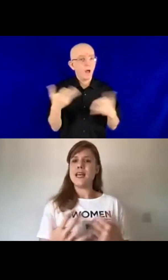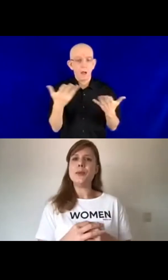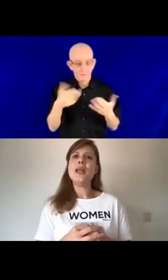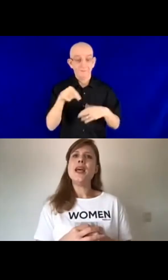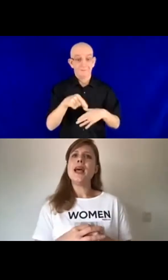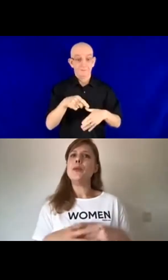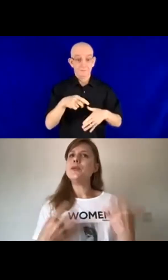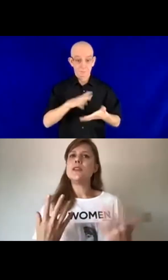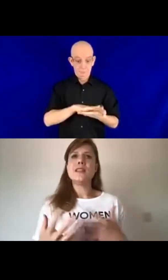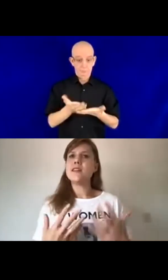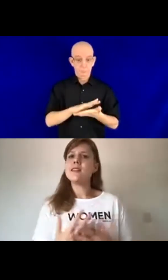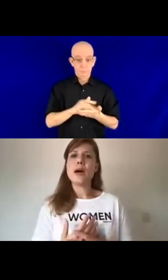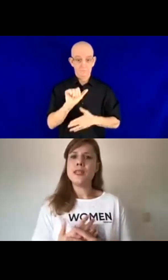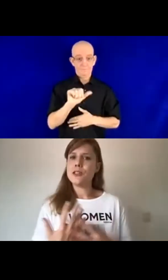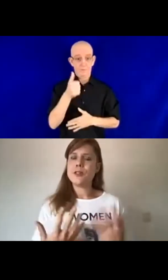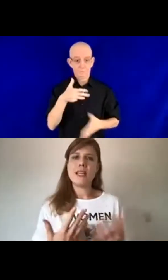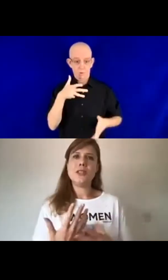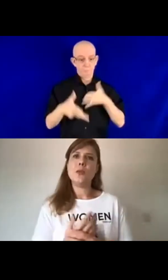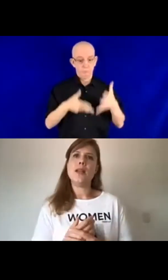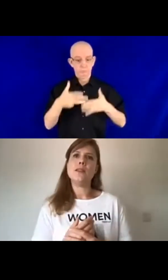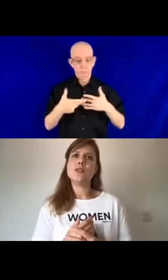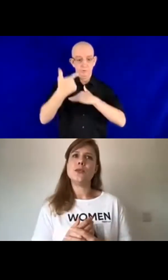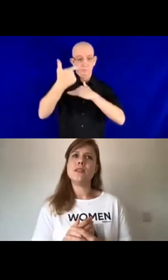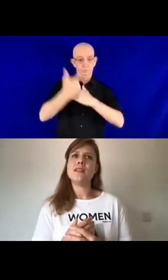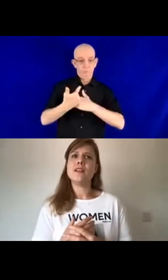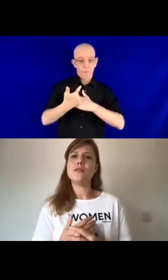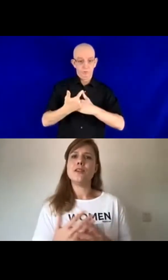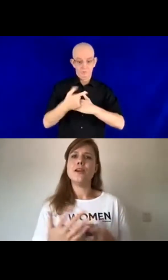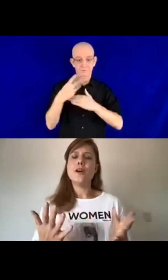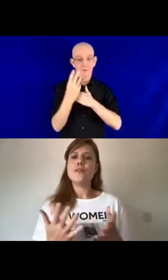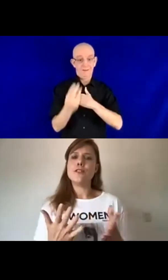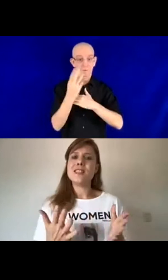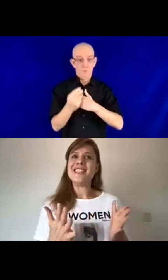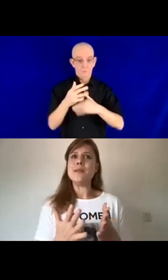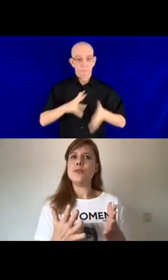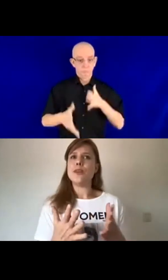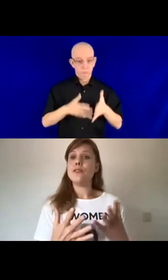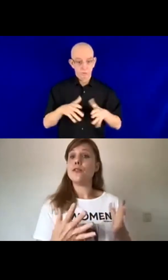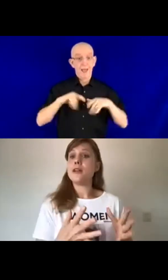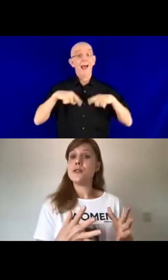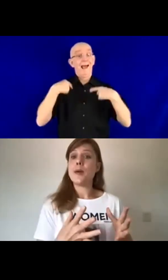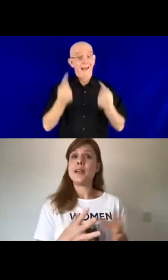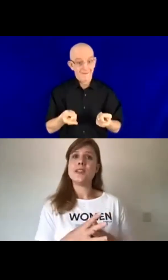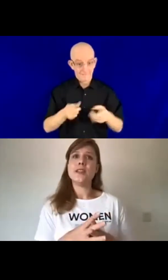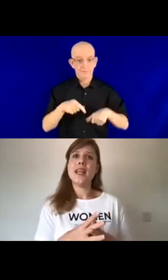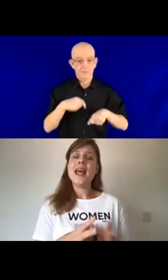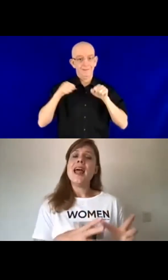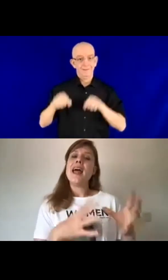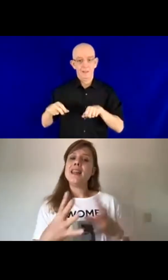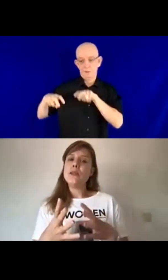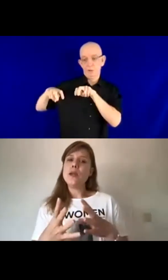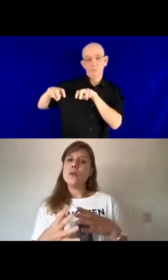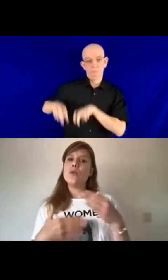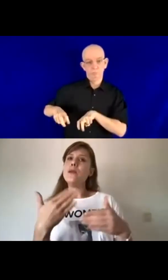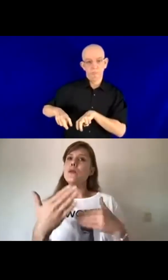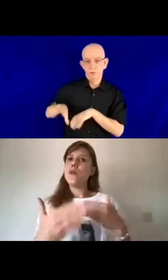sit down and we would discuss how the interpretation went. So this is kind of a first debrief, a retrospection. And